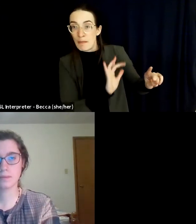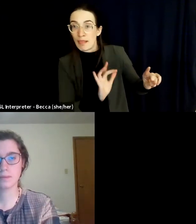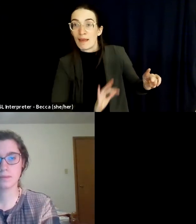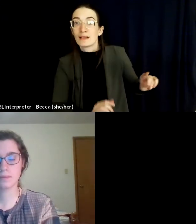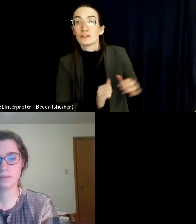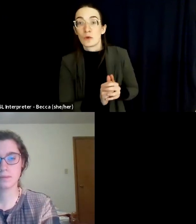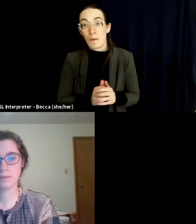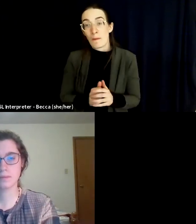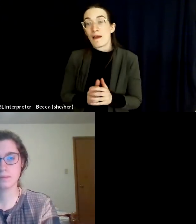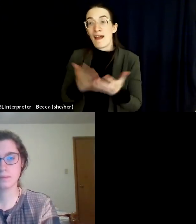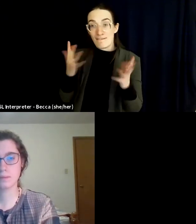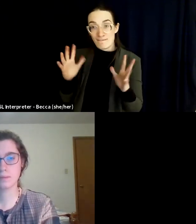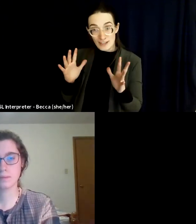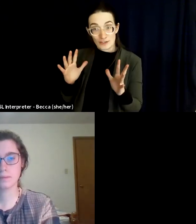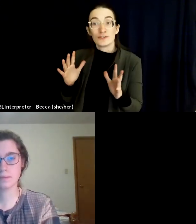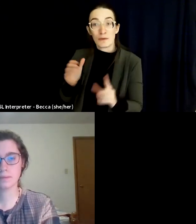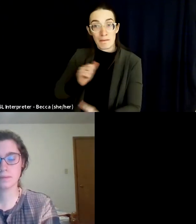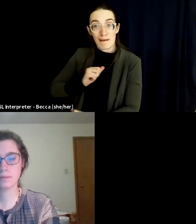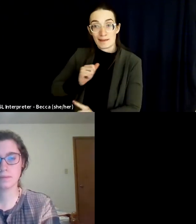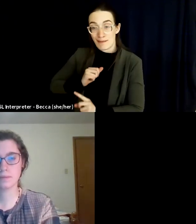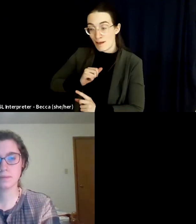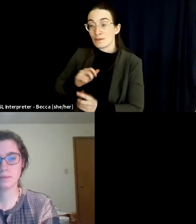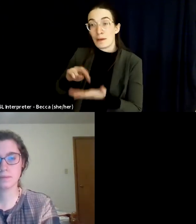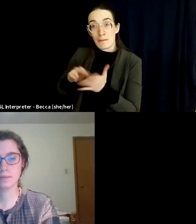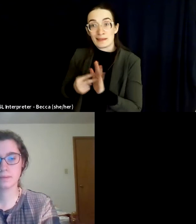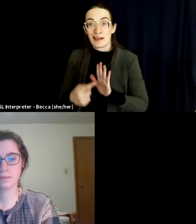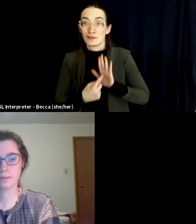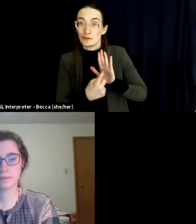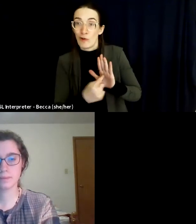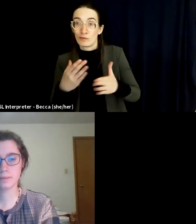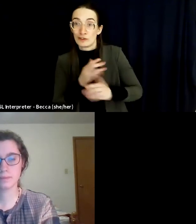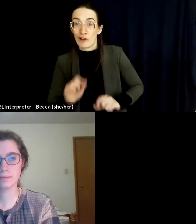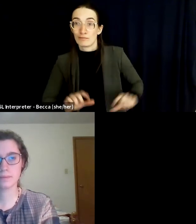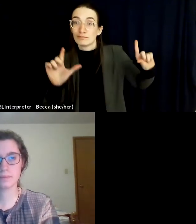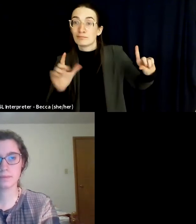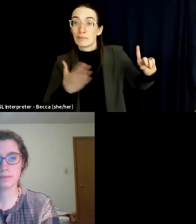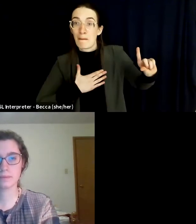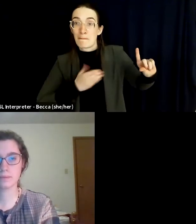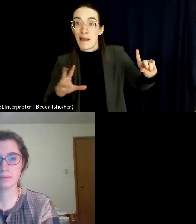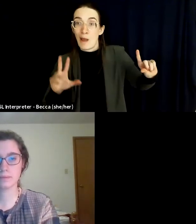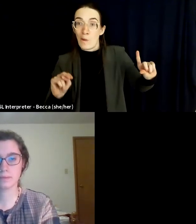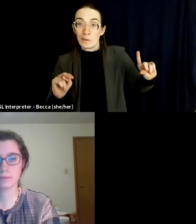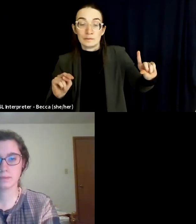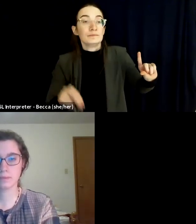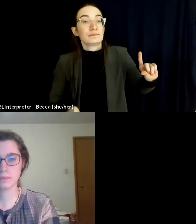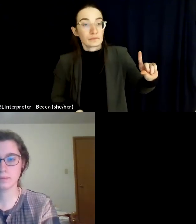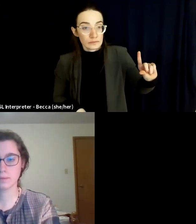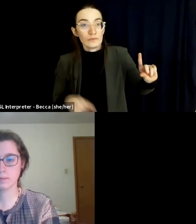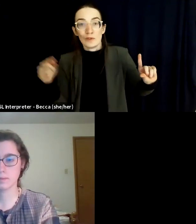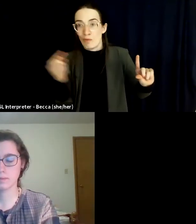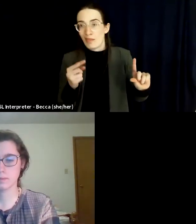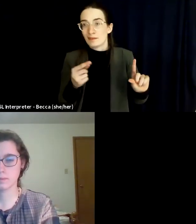can share what mine looked like as well too. But I'm going to go ahead and change the slide to the Mad Lib. So this is the Mad